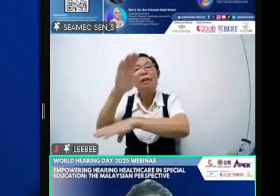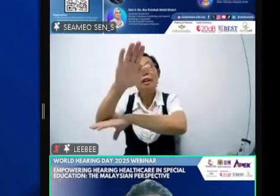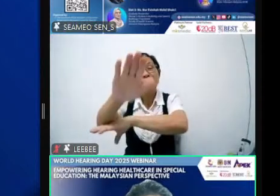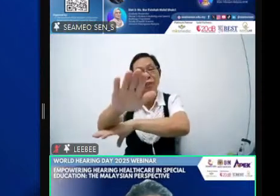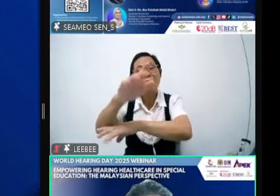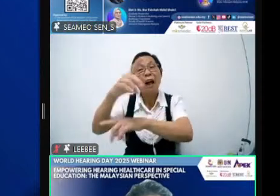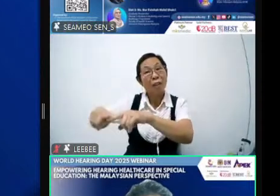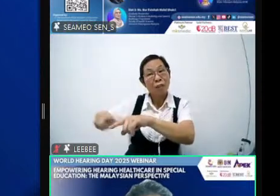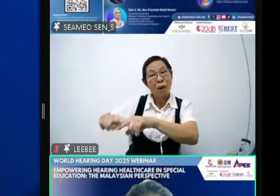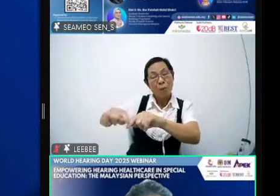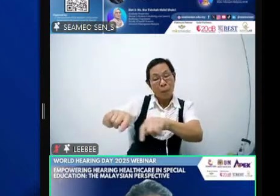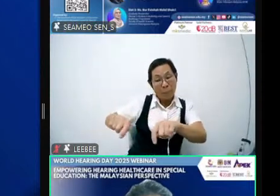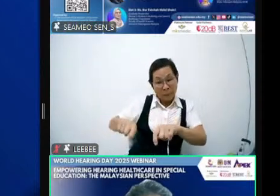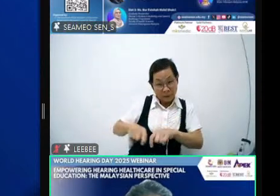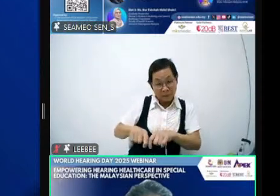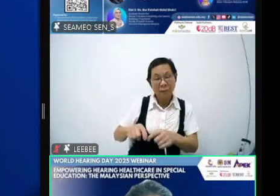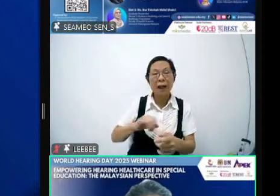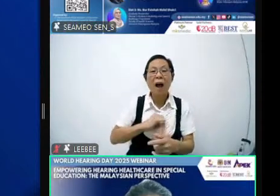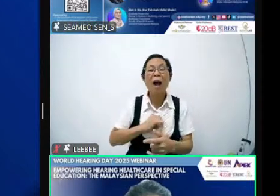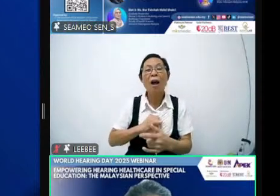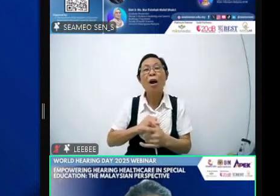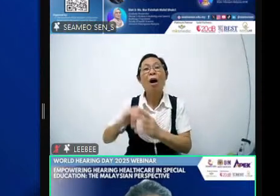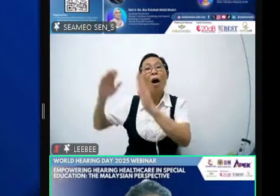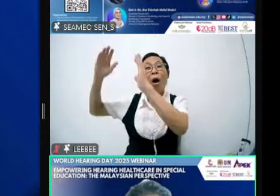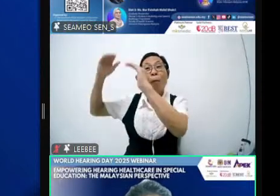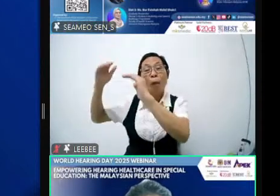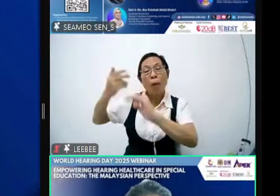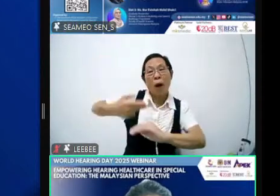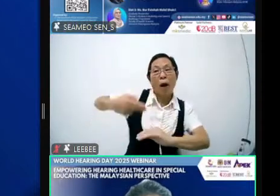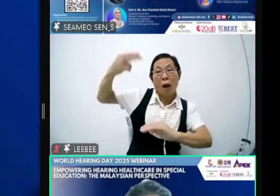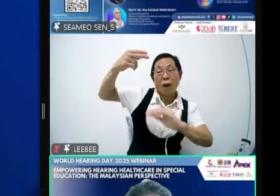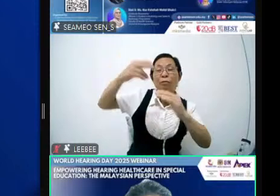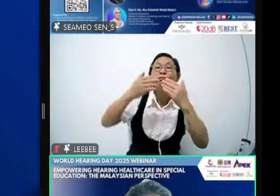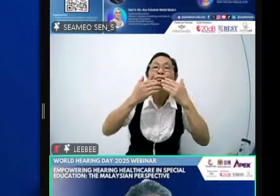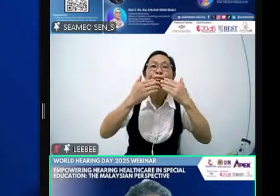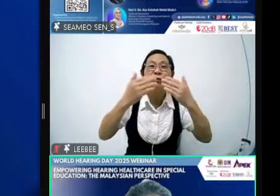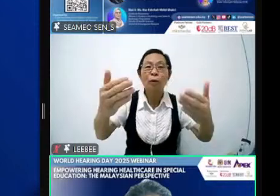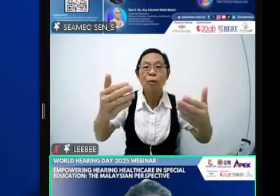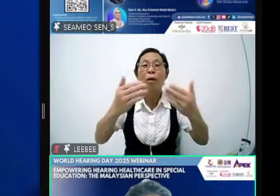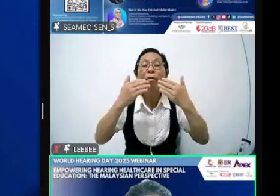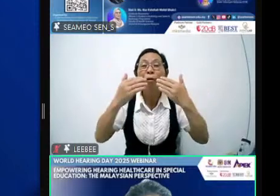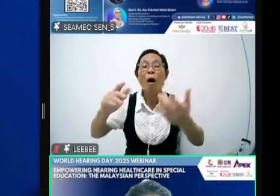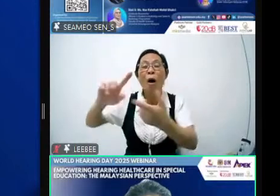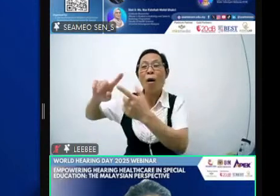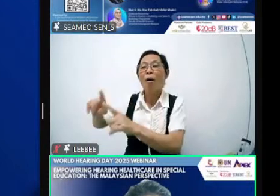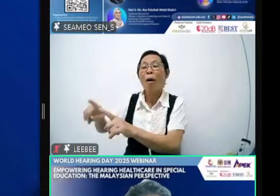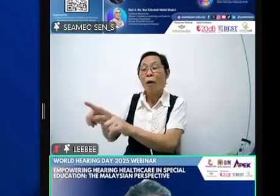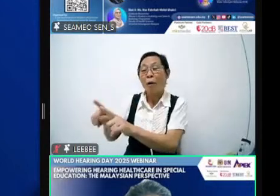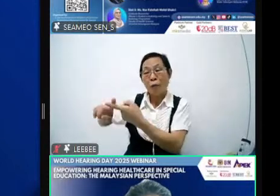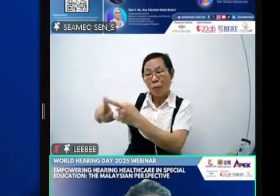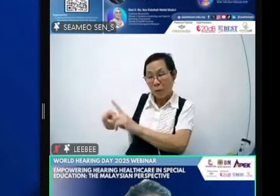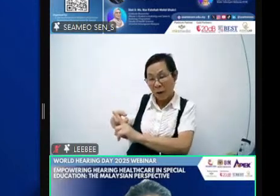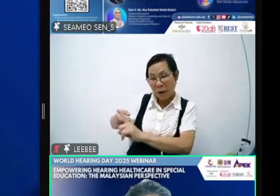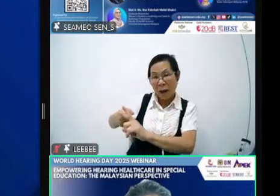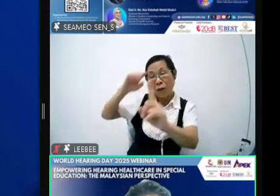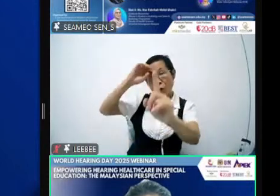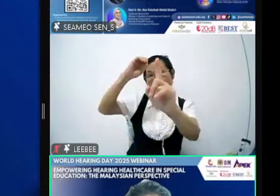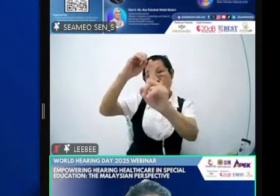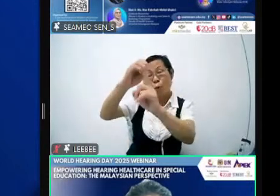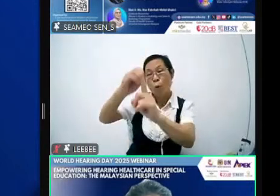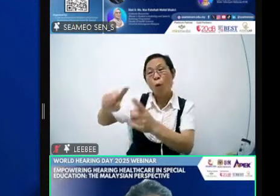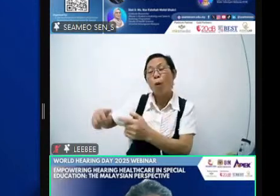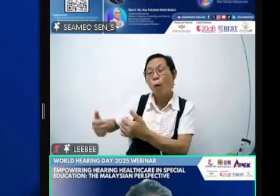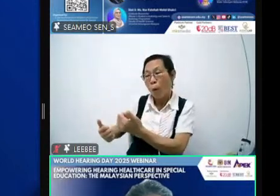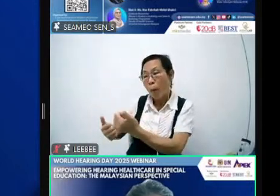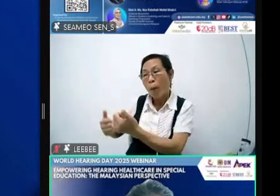We would also like to express our highest gratitude to our platinum partner as well as our gold partner for sponsoring our